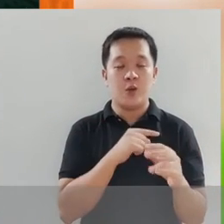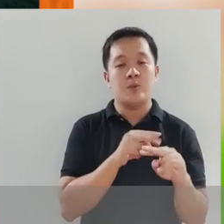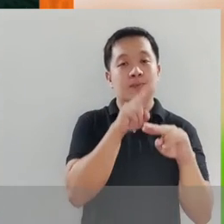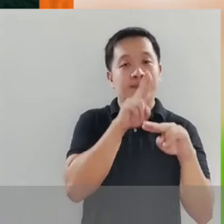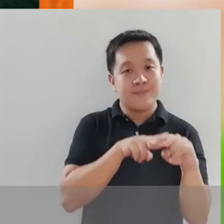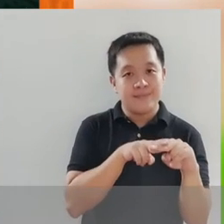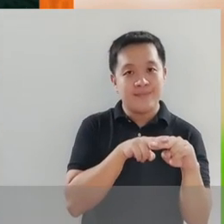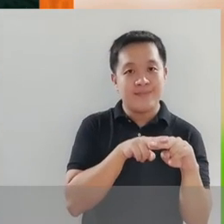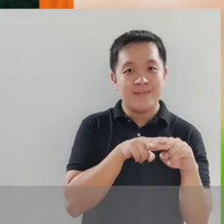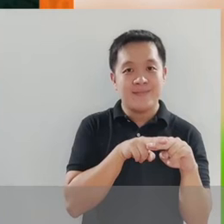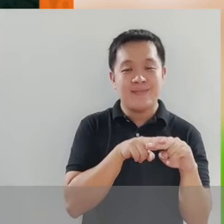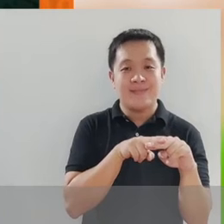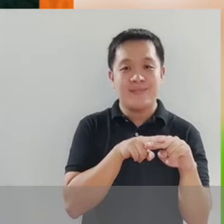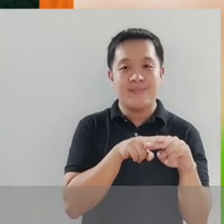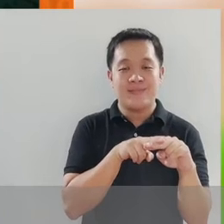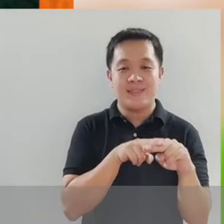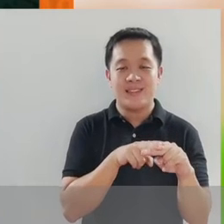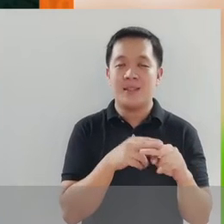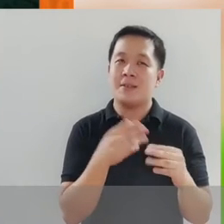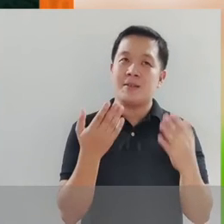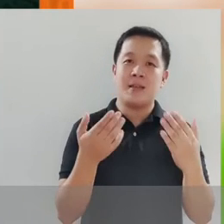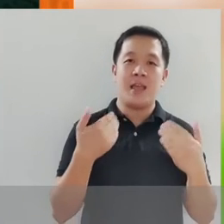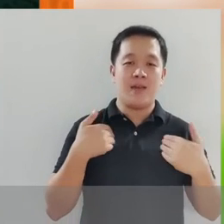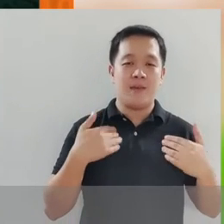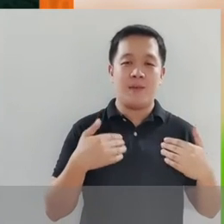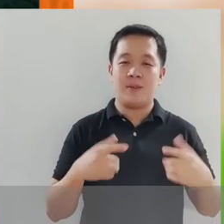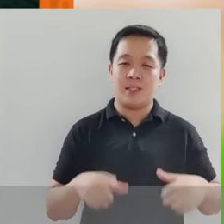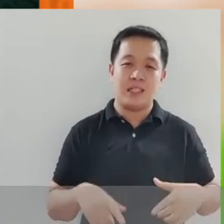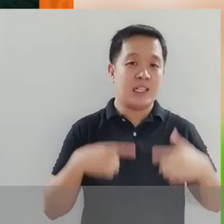on. We have it in our living room,